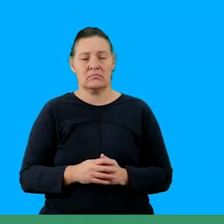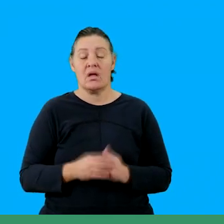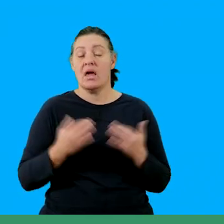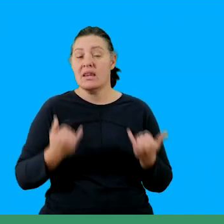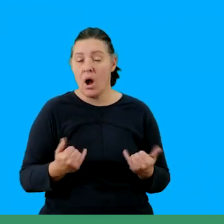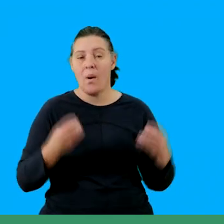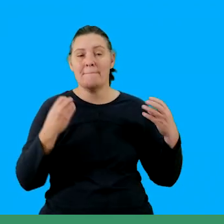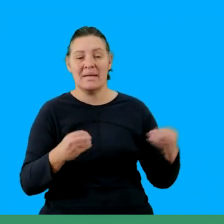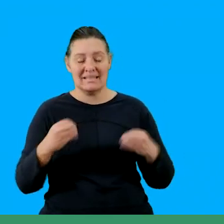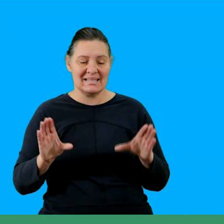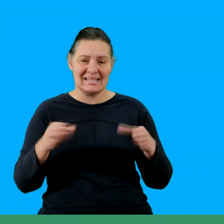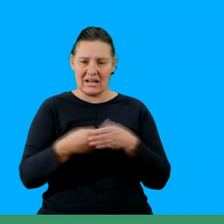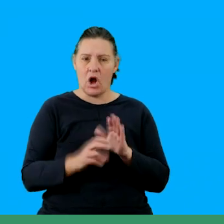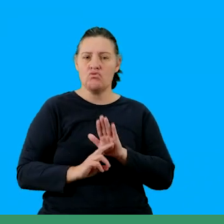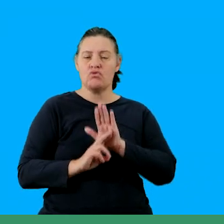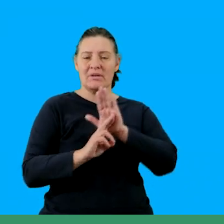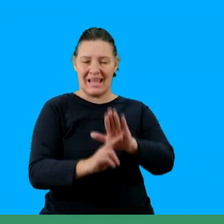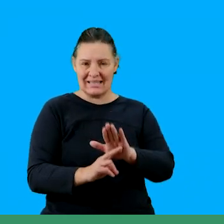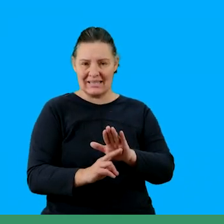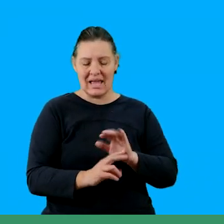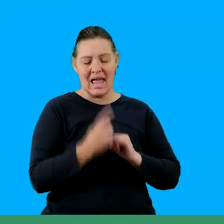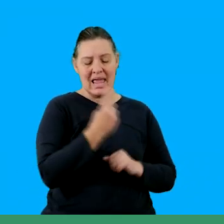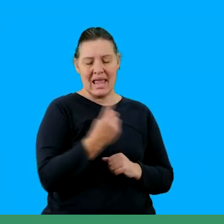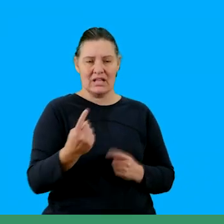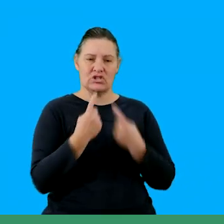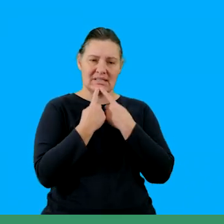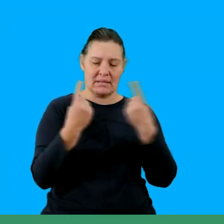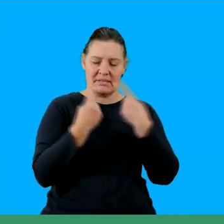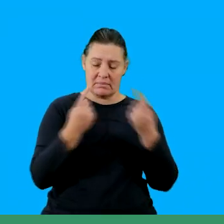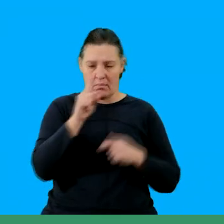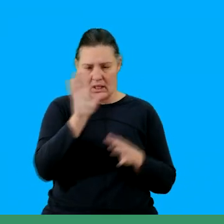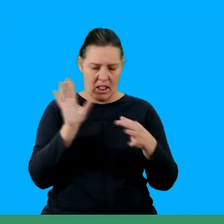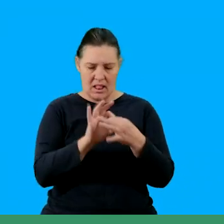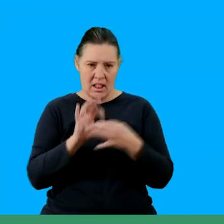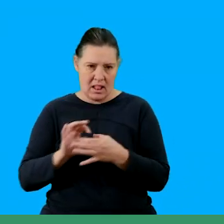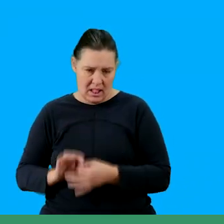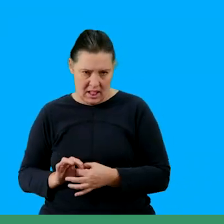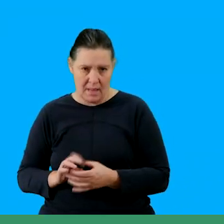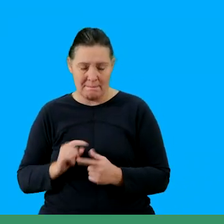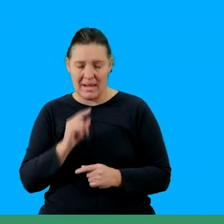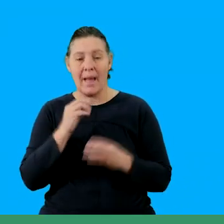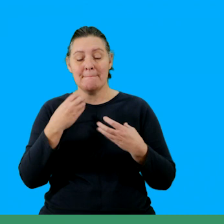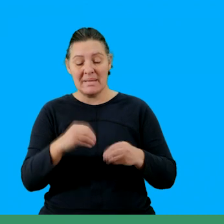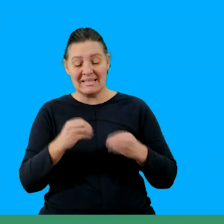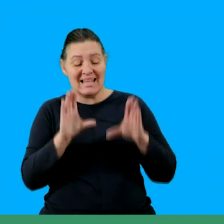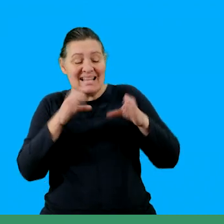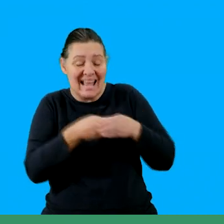have to identify the business sector represented by each statement below. So the focus here is on the